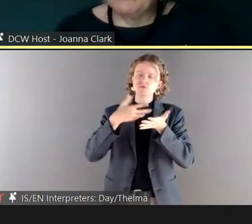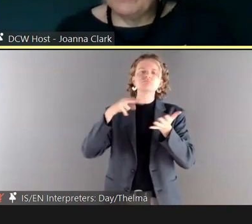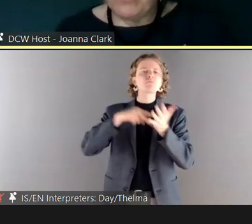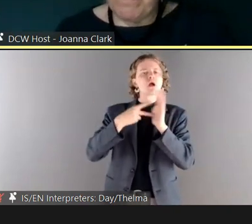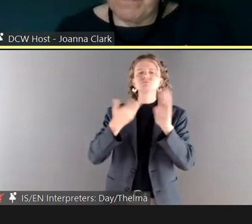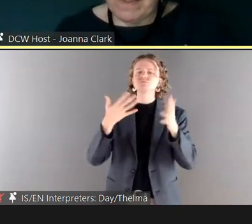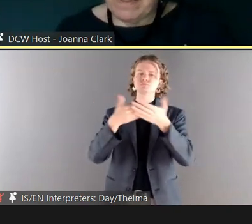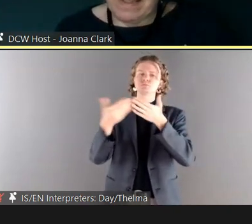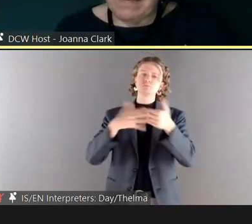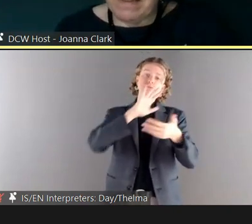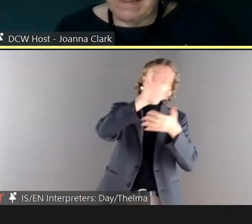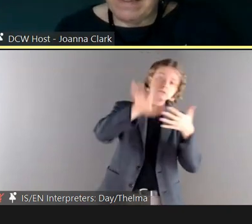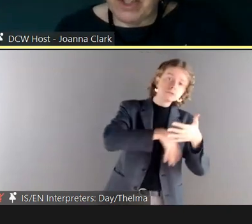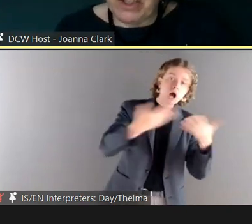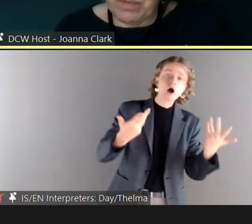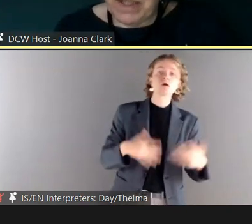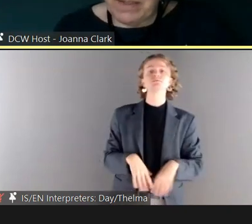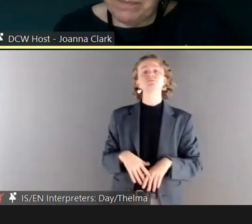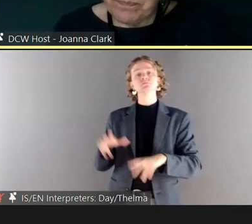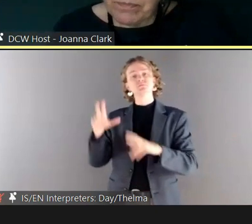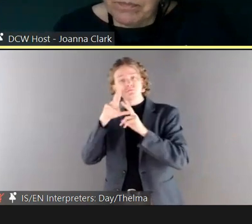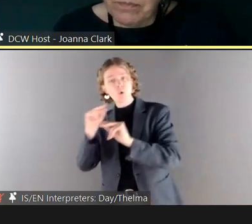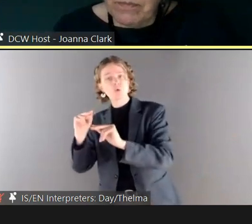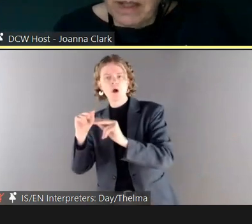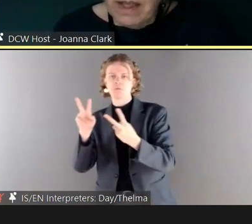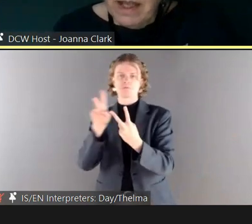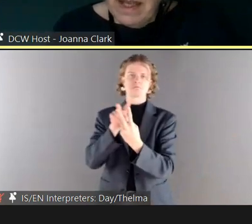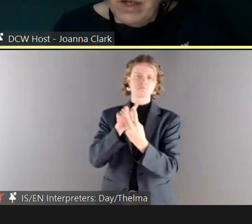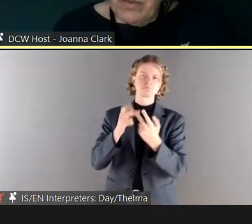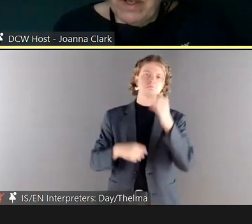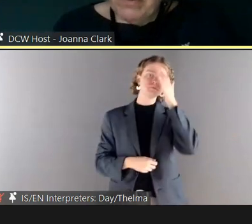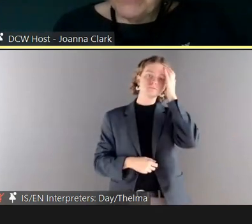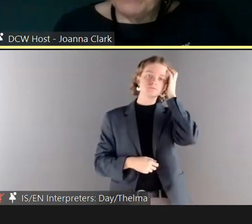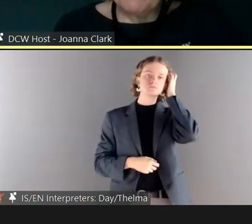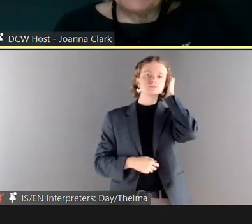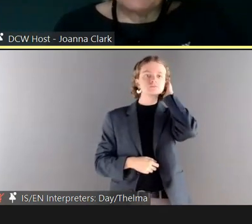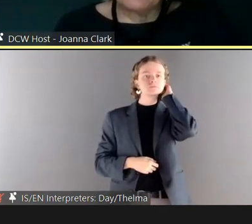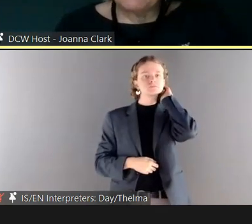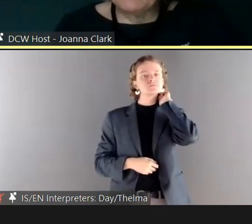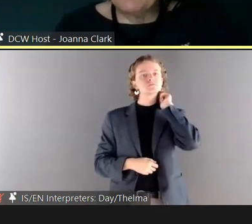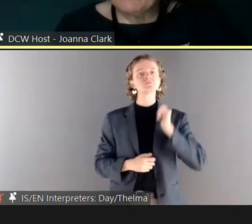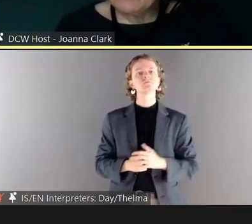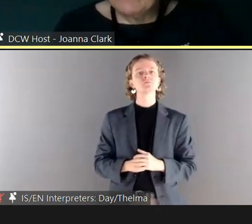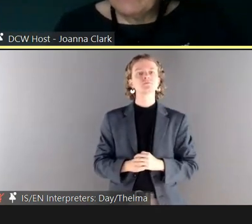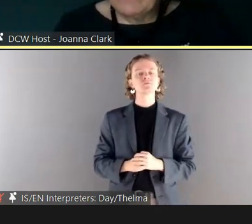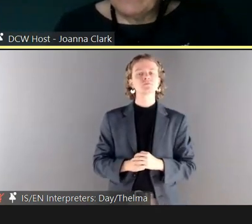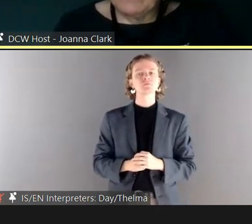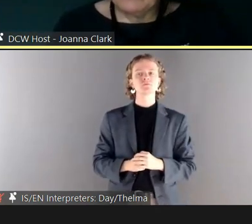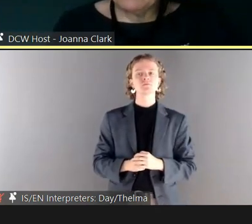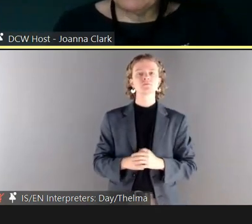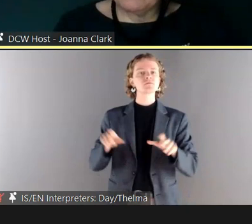spoken language, that interchangeably. We're also obviously talking about